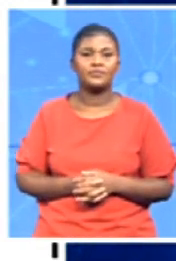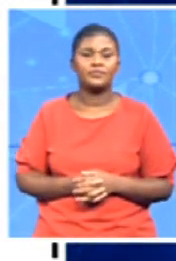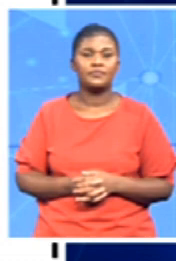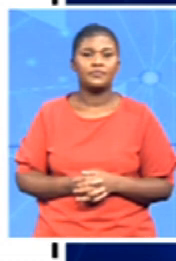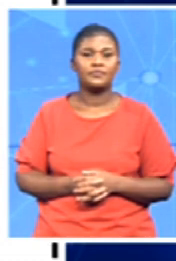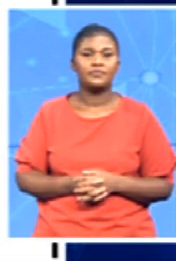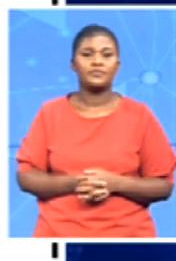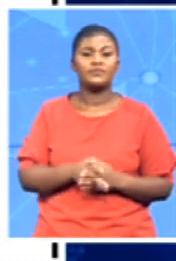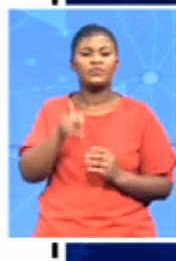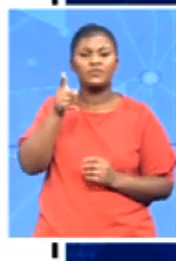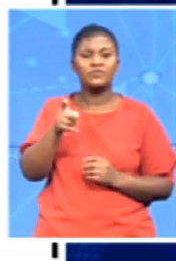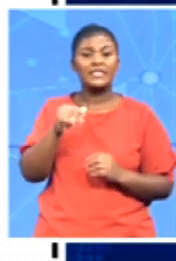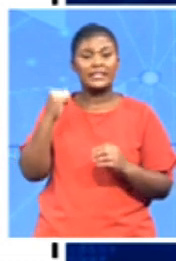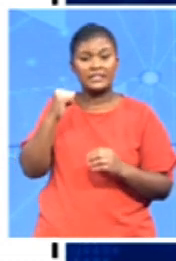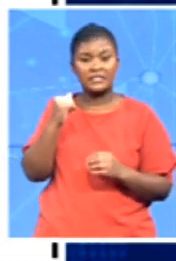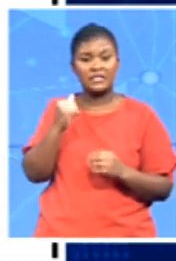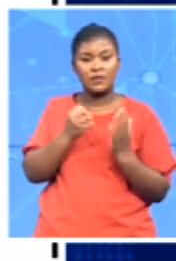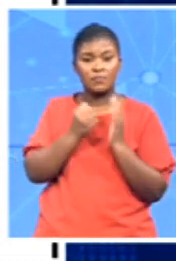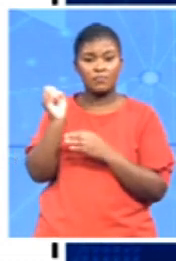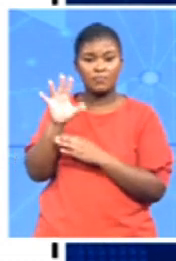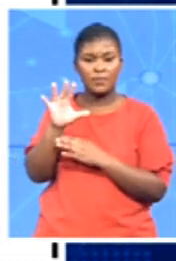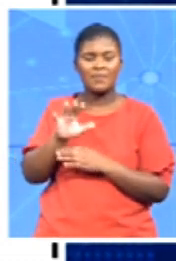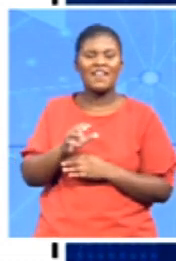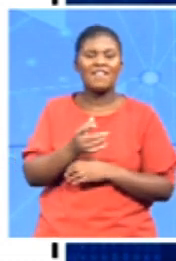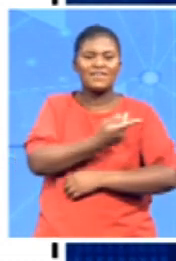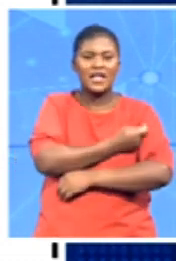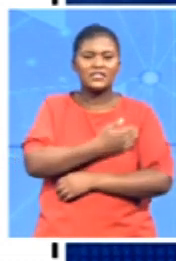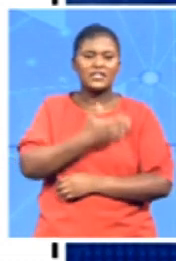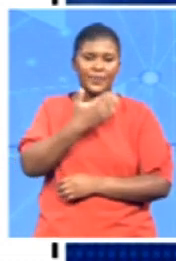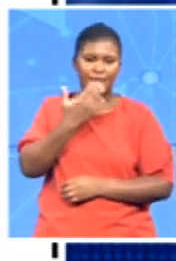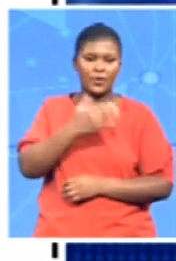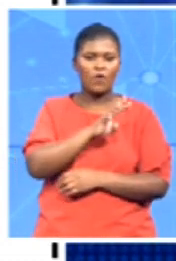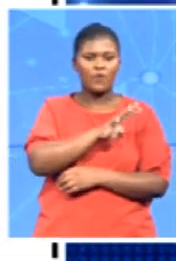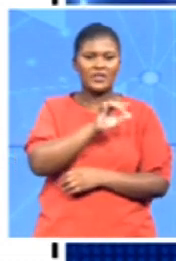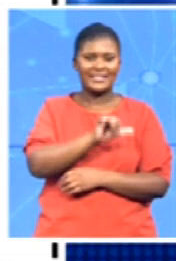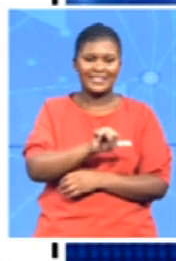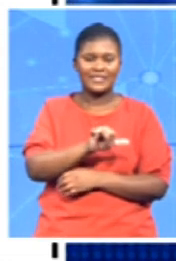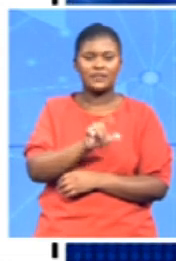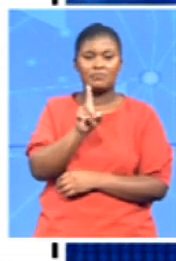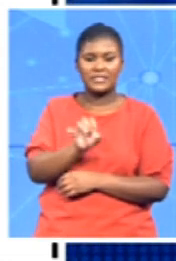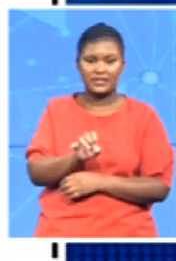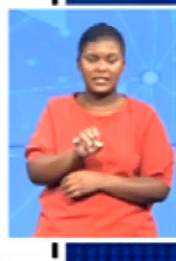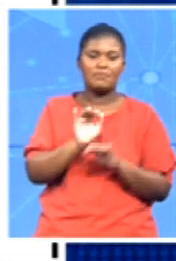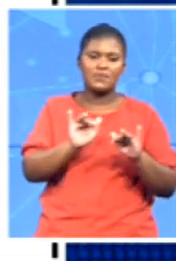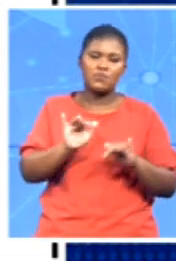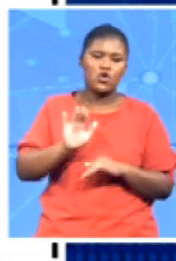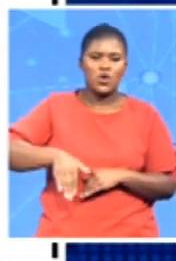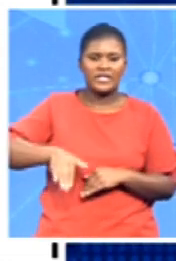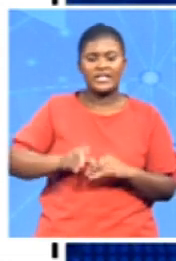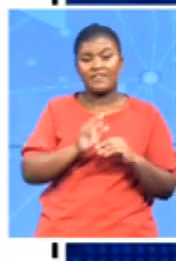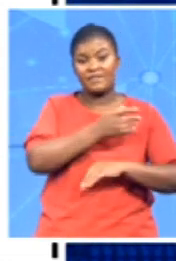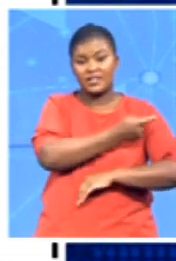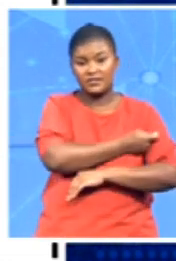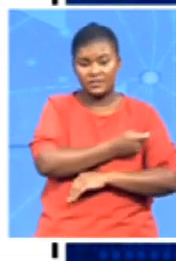for unvaccinated people. So 46% of people over the age of 18 is still unvaccinated in this province, while 54% has had at least